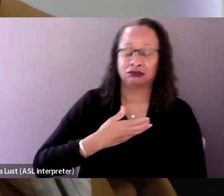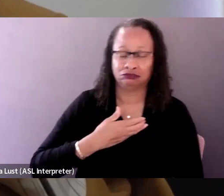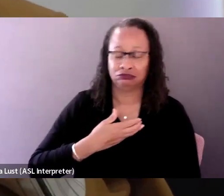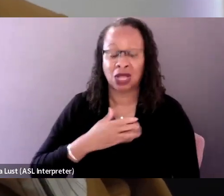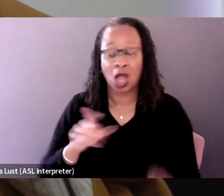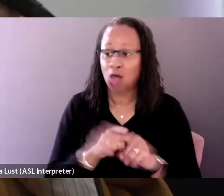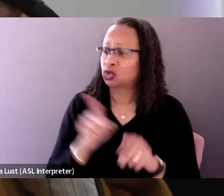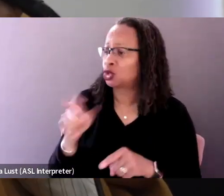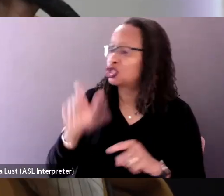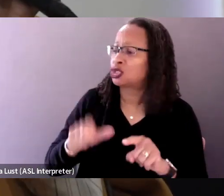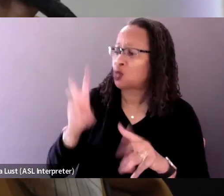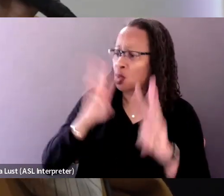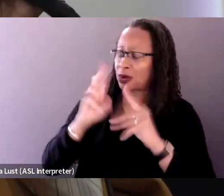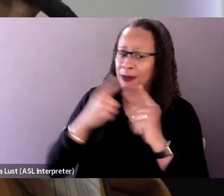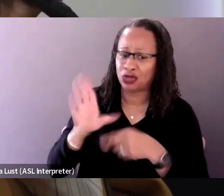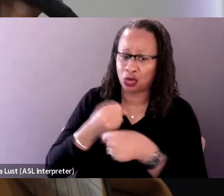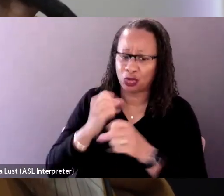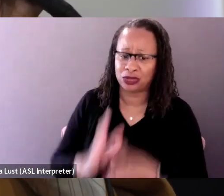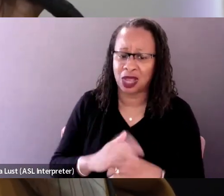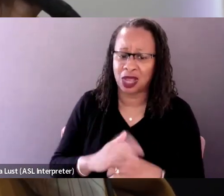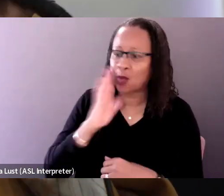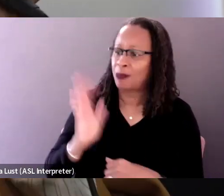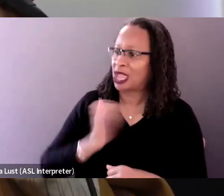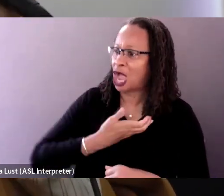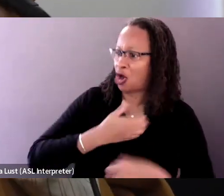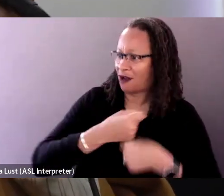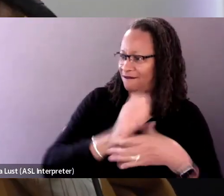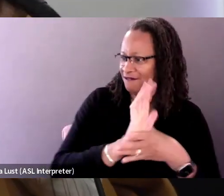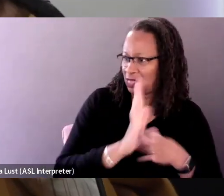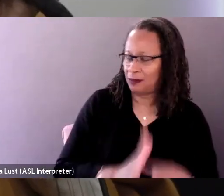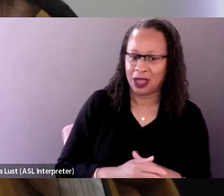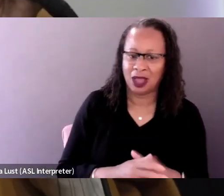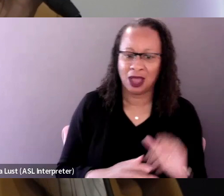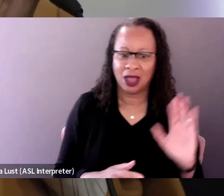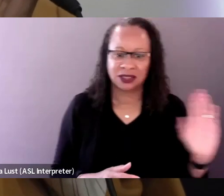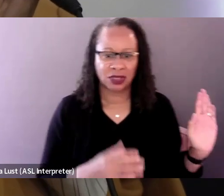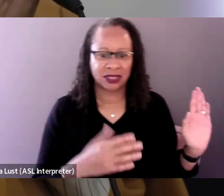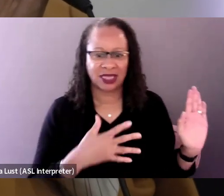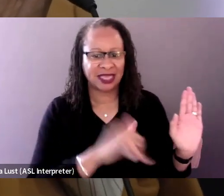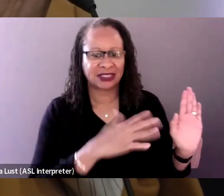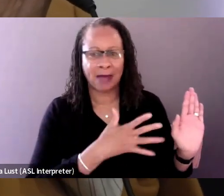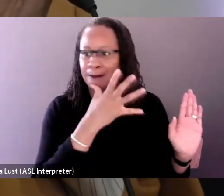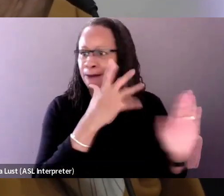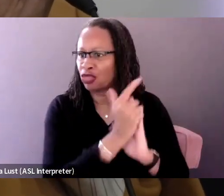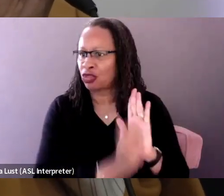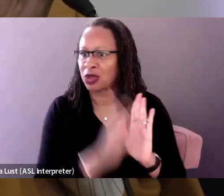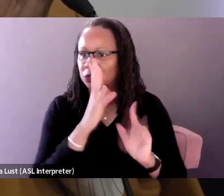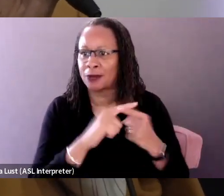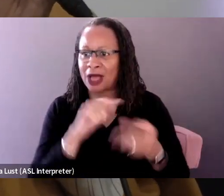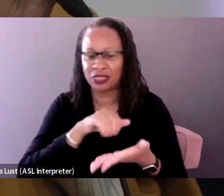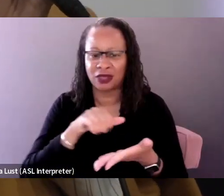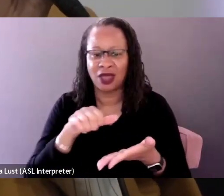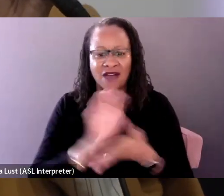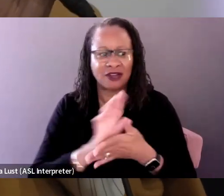worry about your producer, it'll be our film. And I'm like, that's my mother-in-law, and we're making a film talking about the erasure of black women. So that's